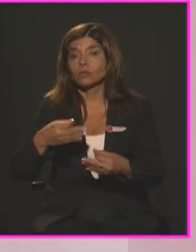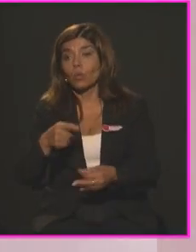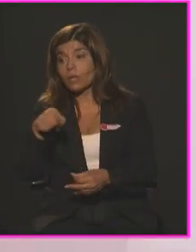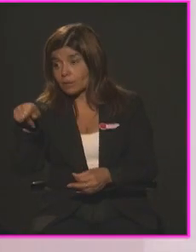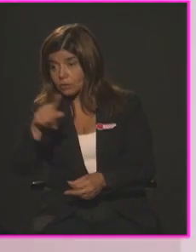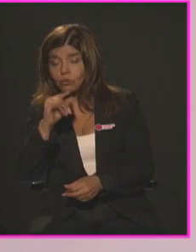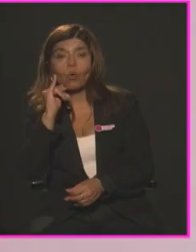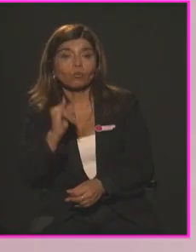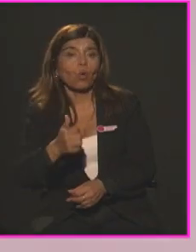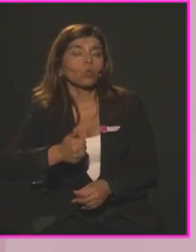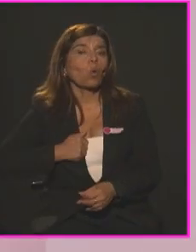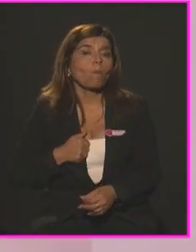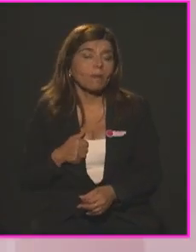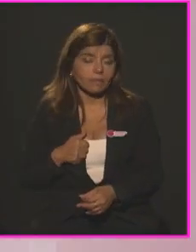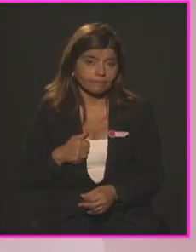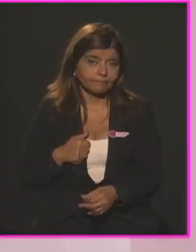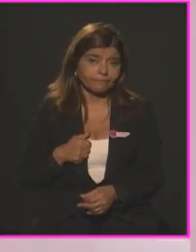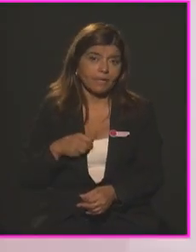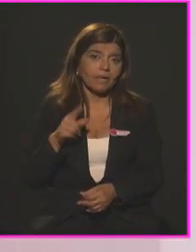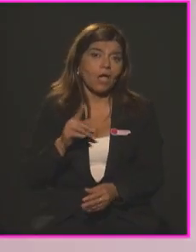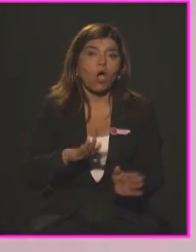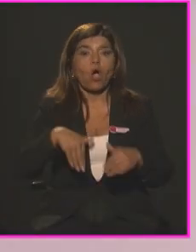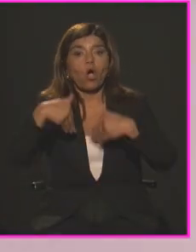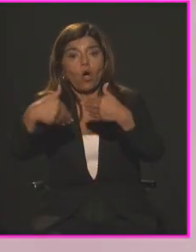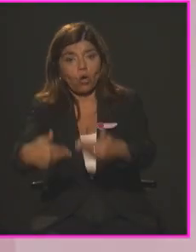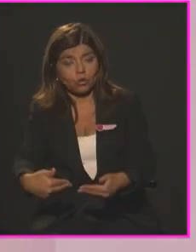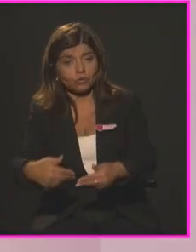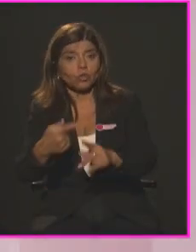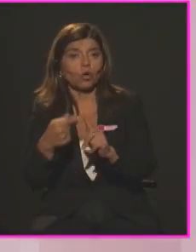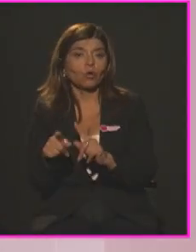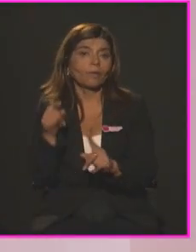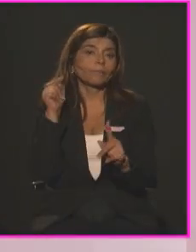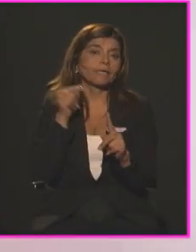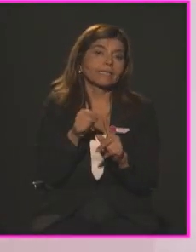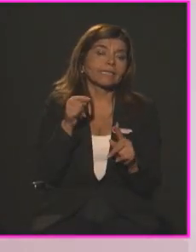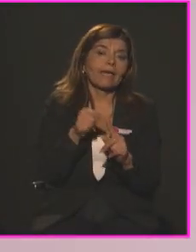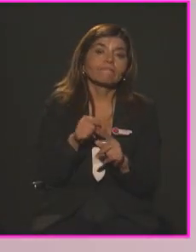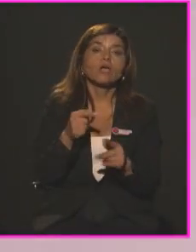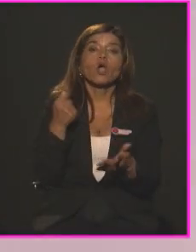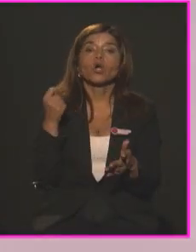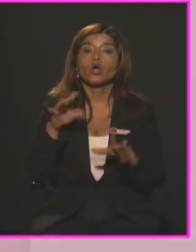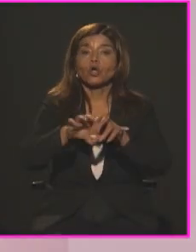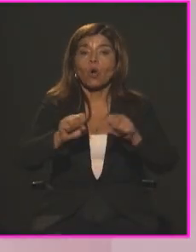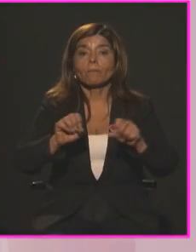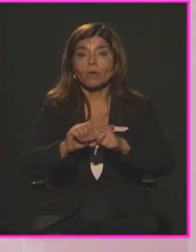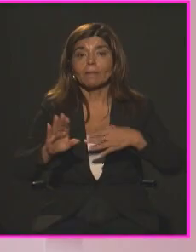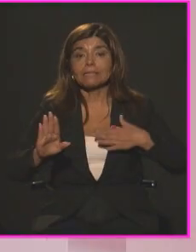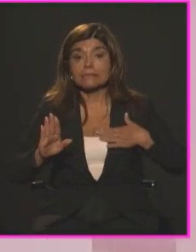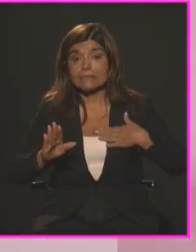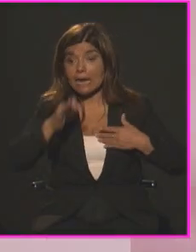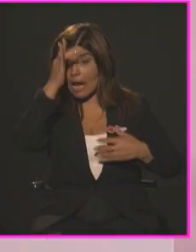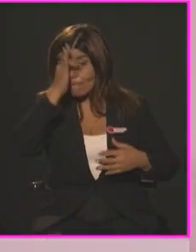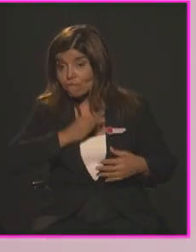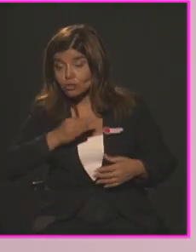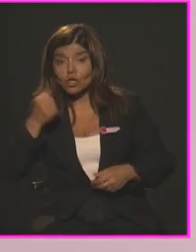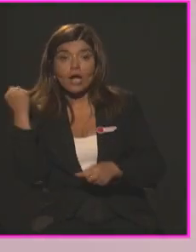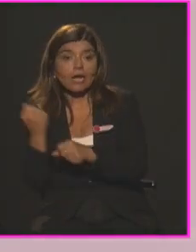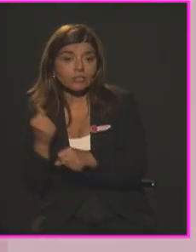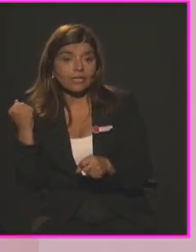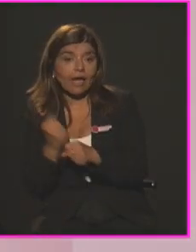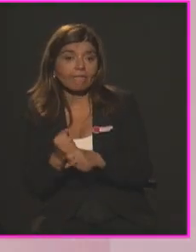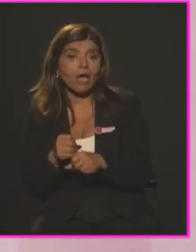gets to the next one, which is really engaging employees, right? It's the people who handle the food that we need to